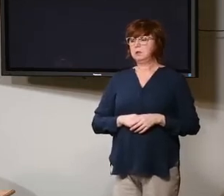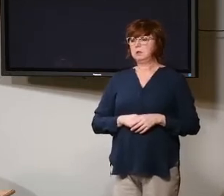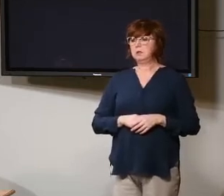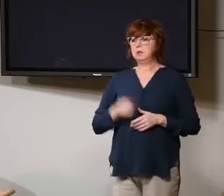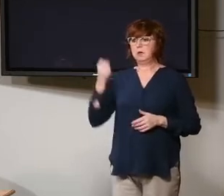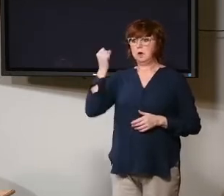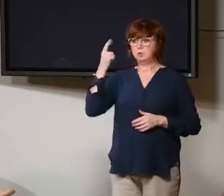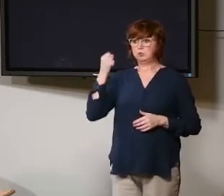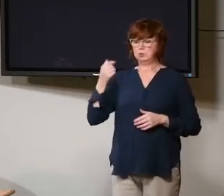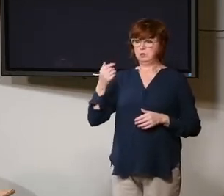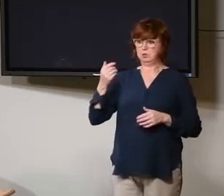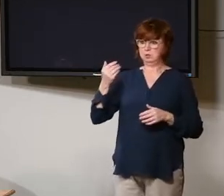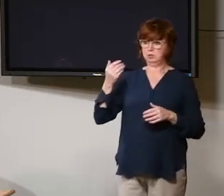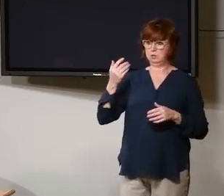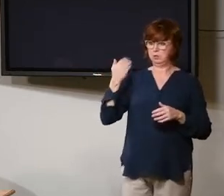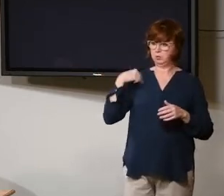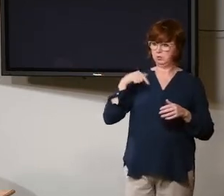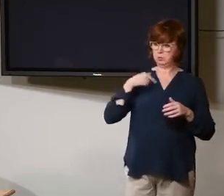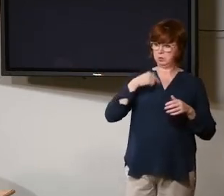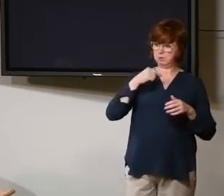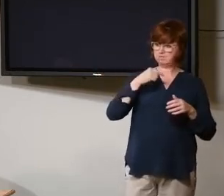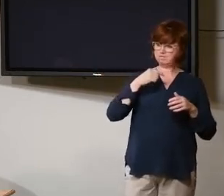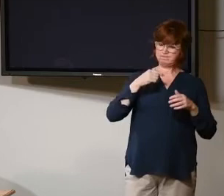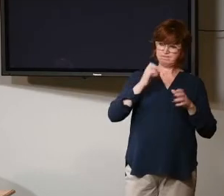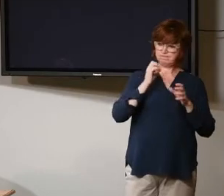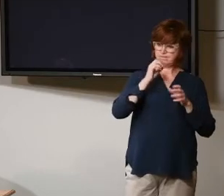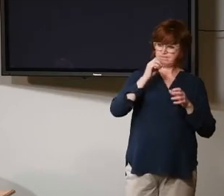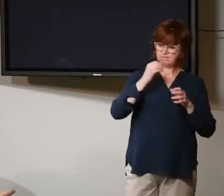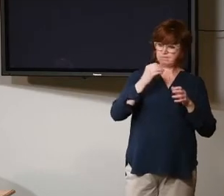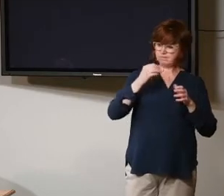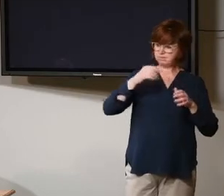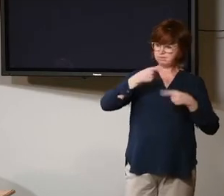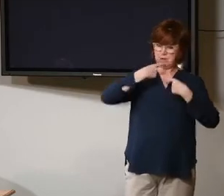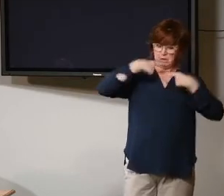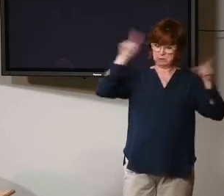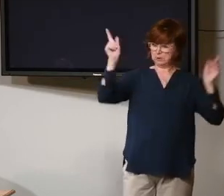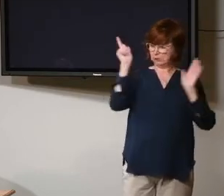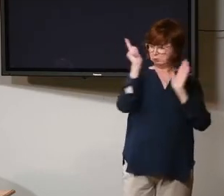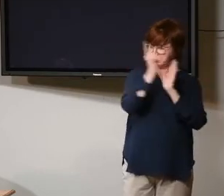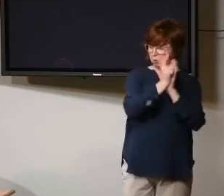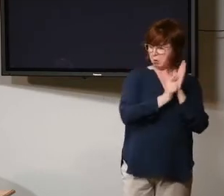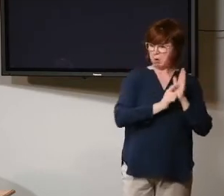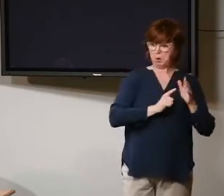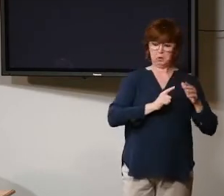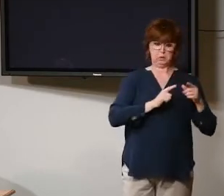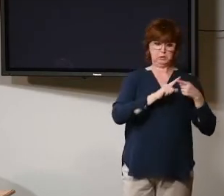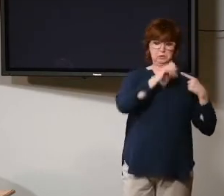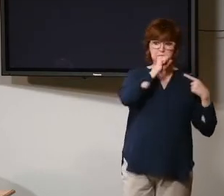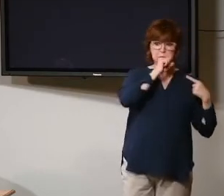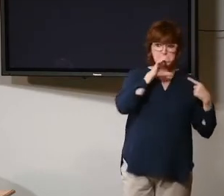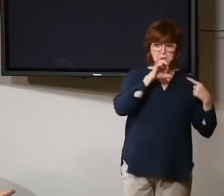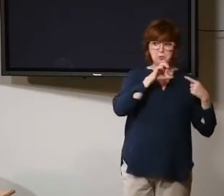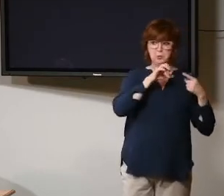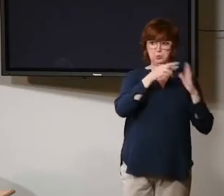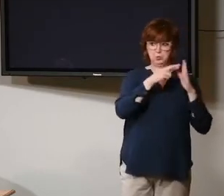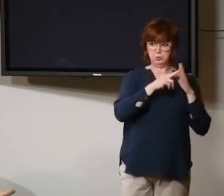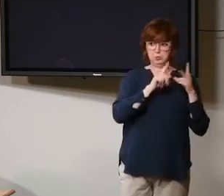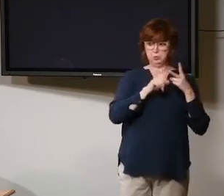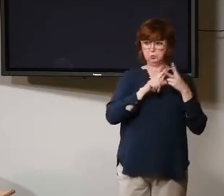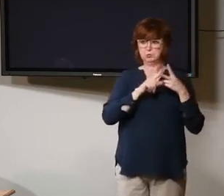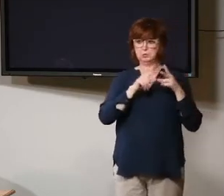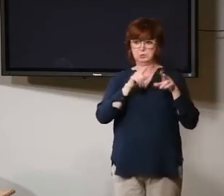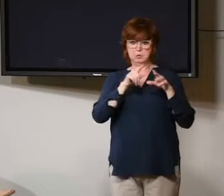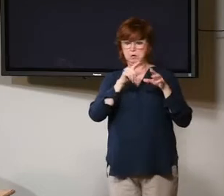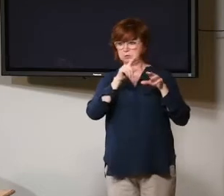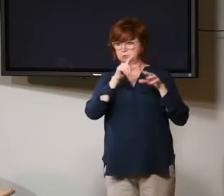of the restrictions, not only in long-term care homes in our hospitals, as well as our group homes, that we extended those very stringent